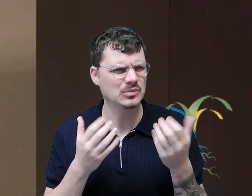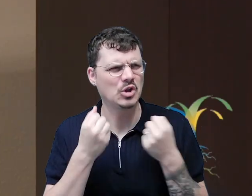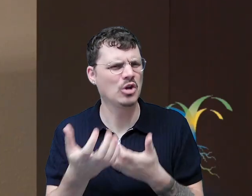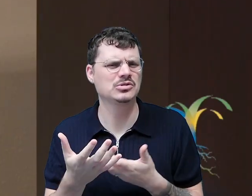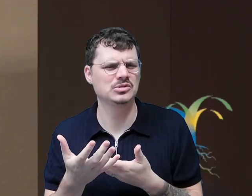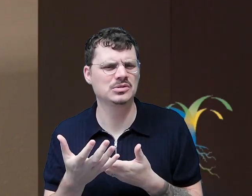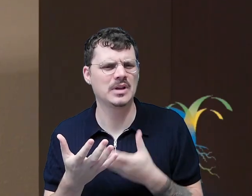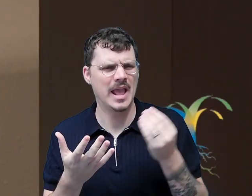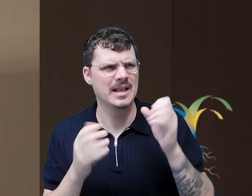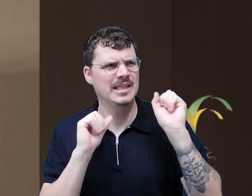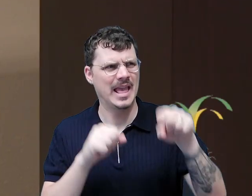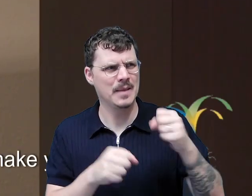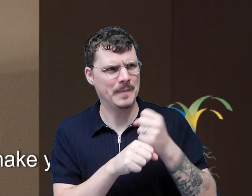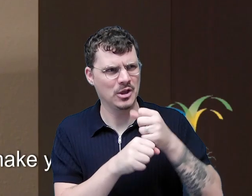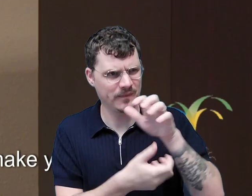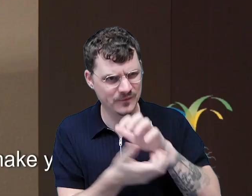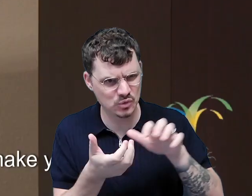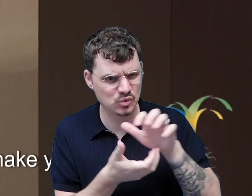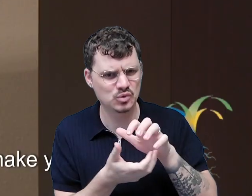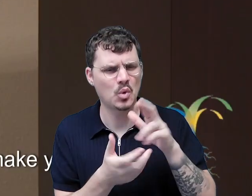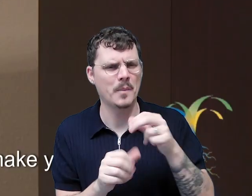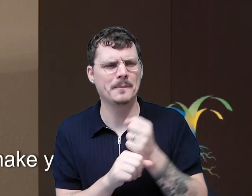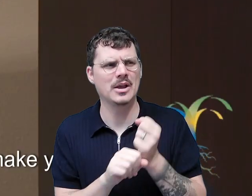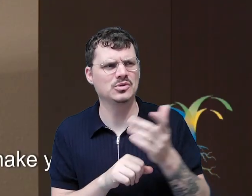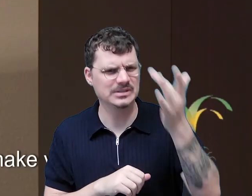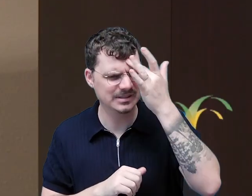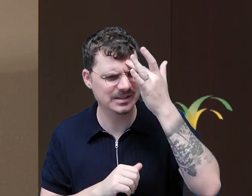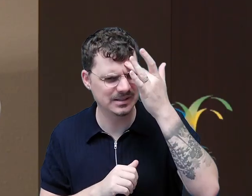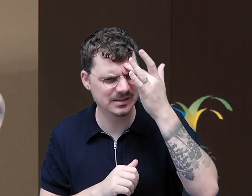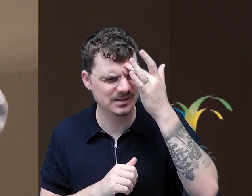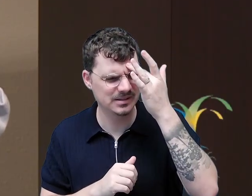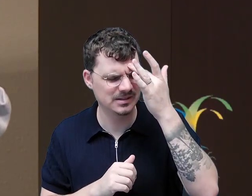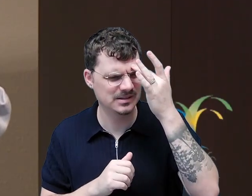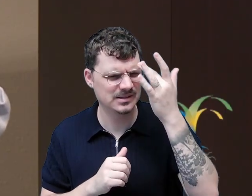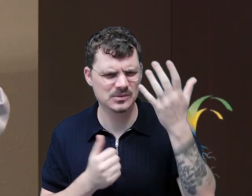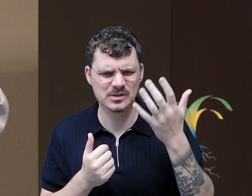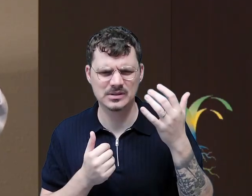discoloration and can make you very confused, make you very sick,